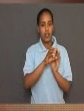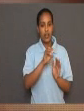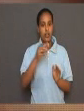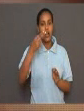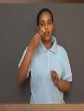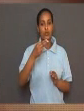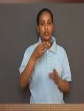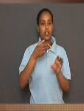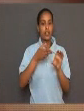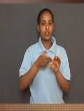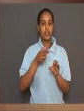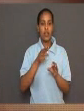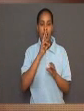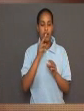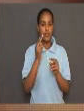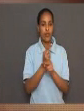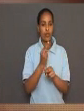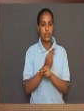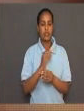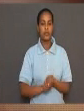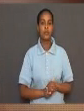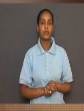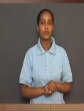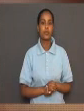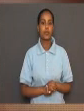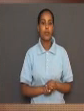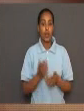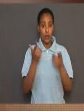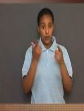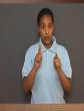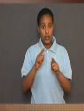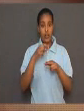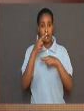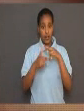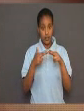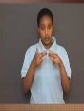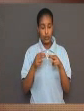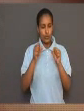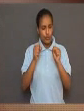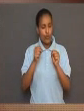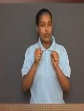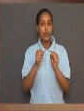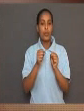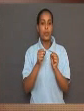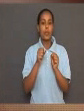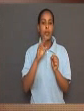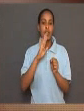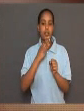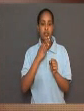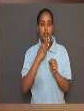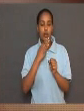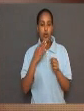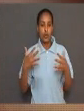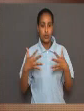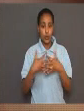and hydrogen gas are formed. When they react with strong bases, the